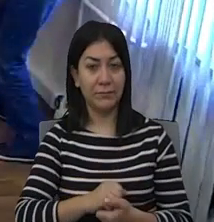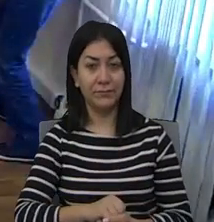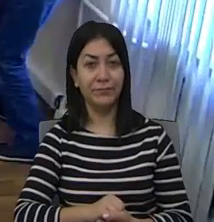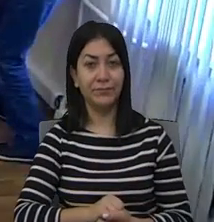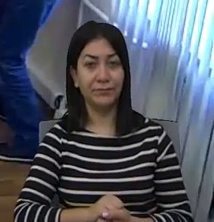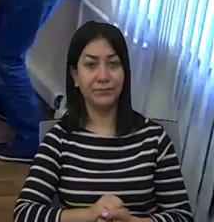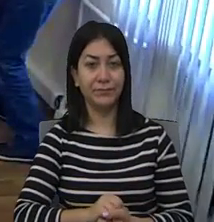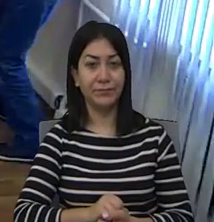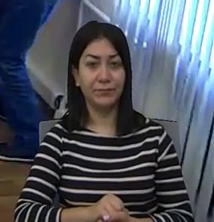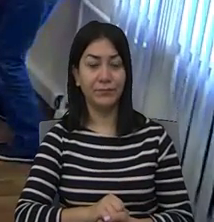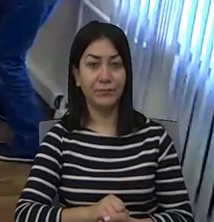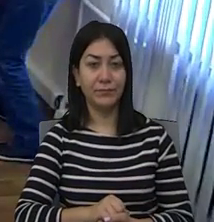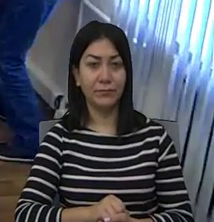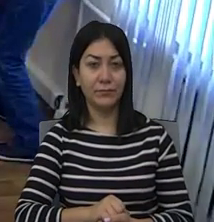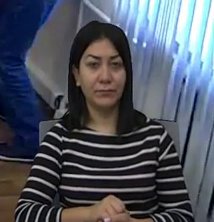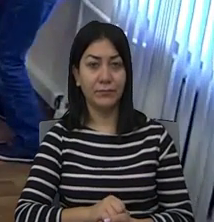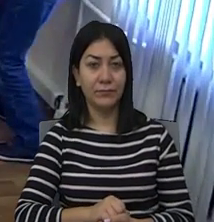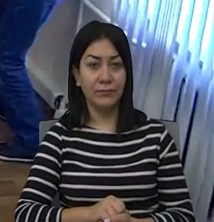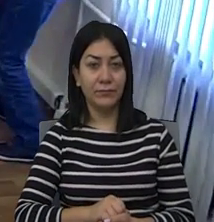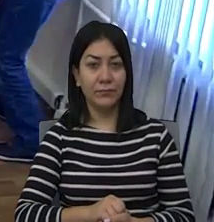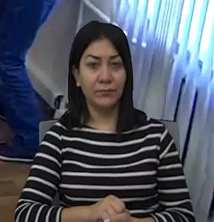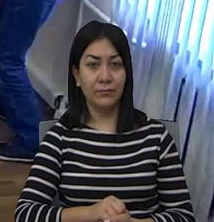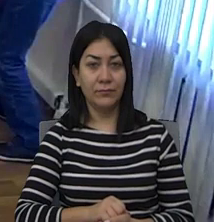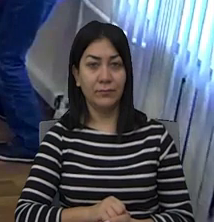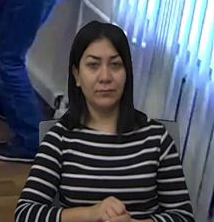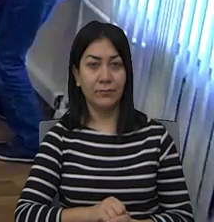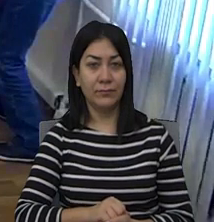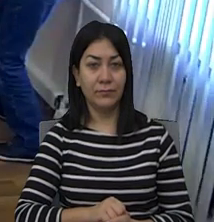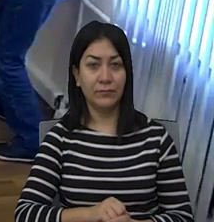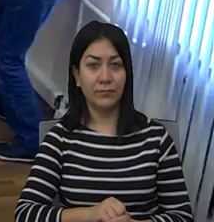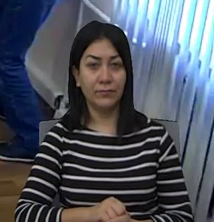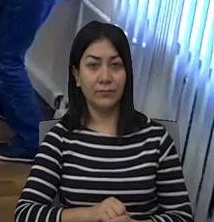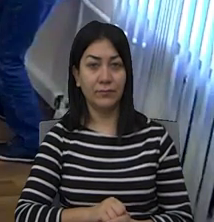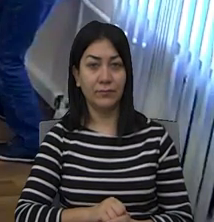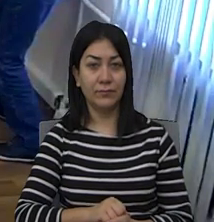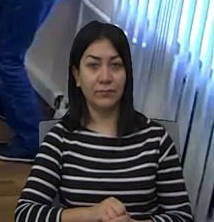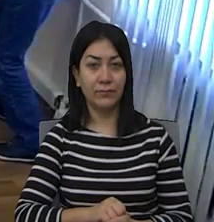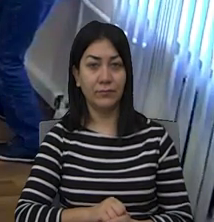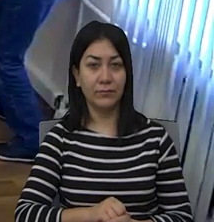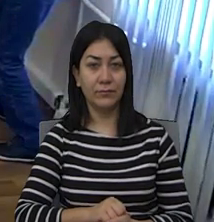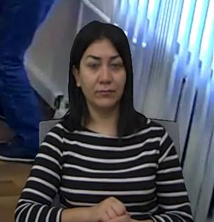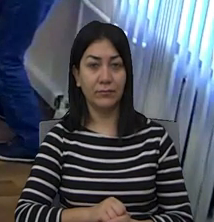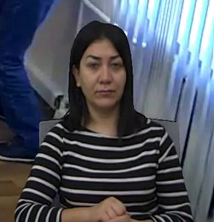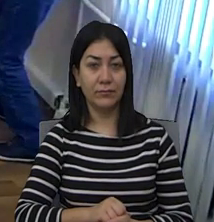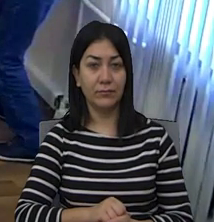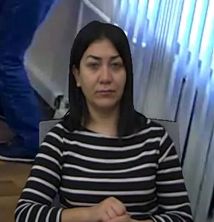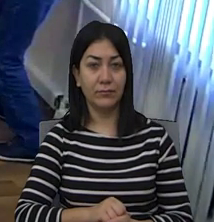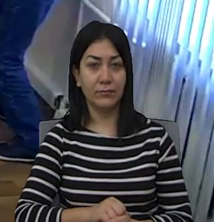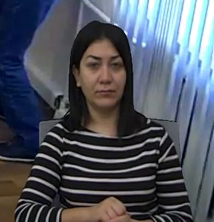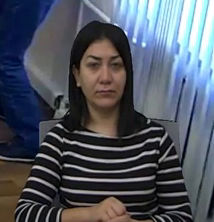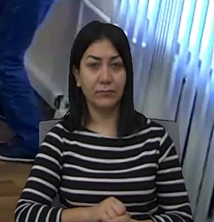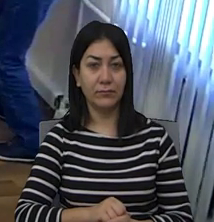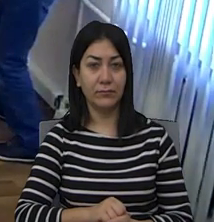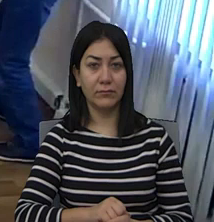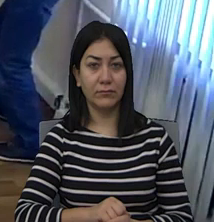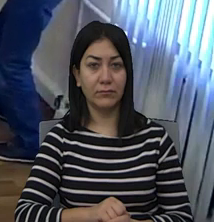Democracy really plays a central role to the development and the building of the